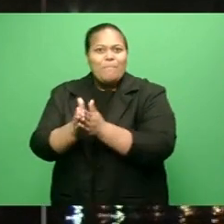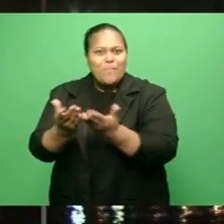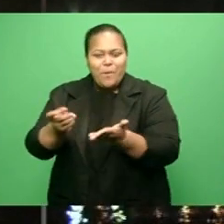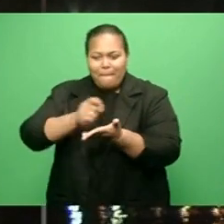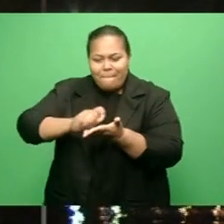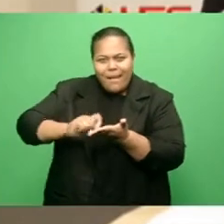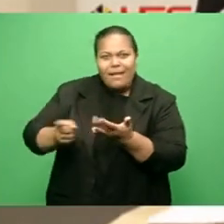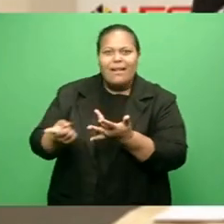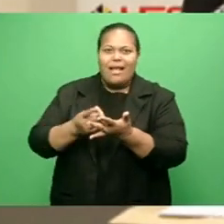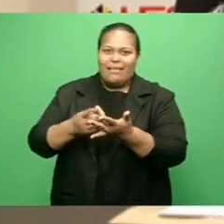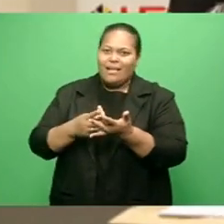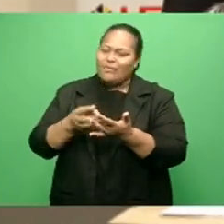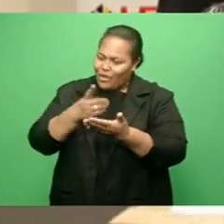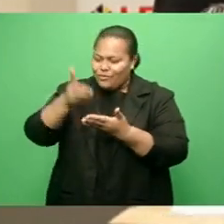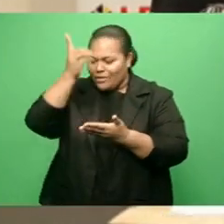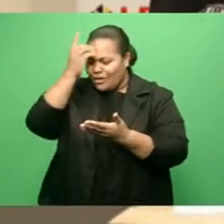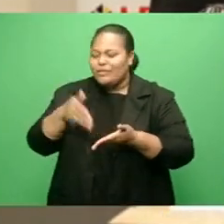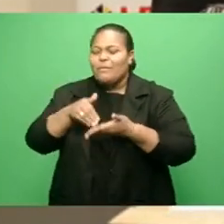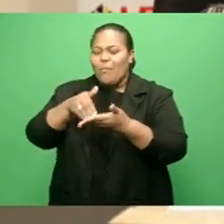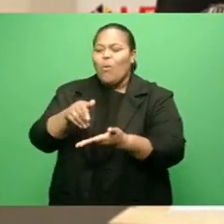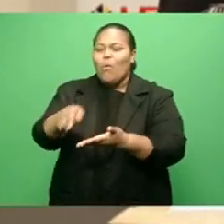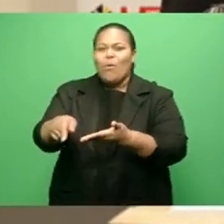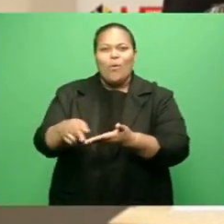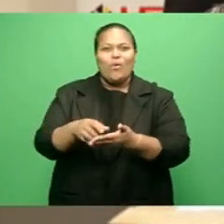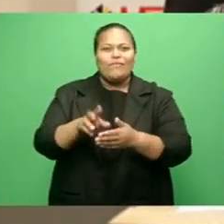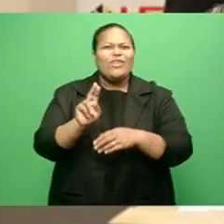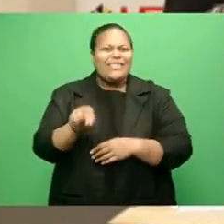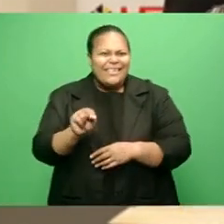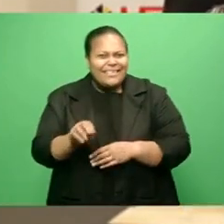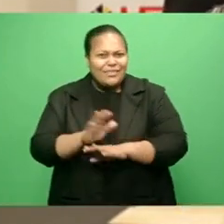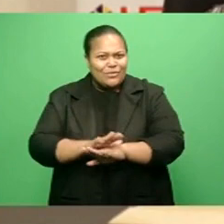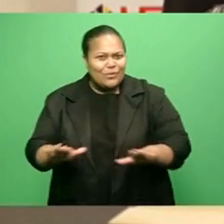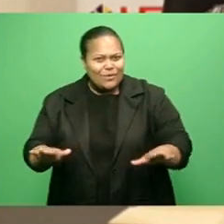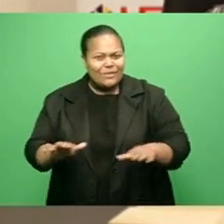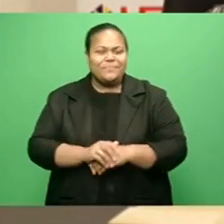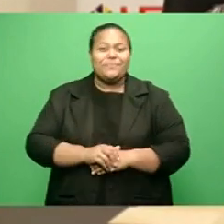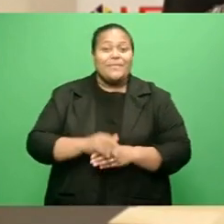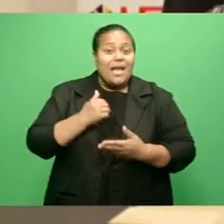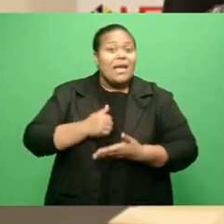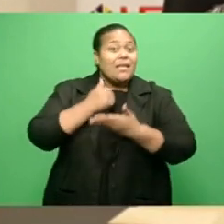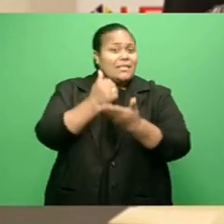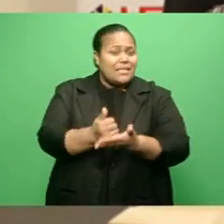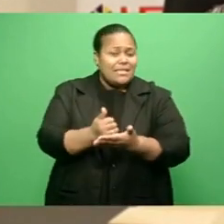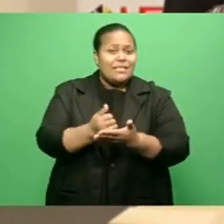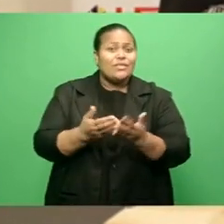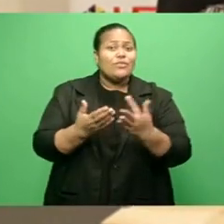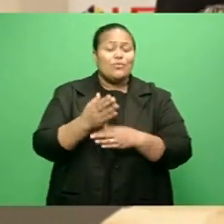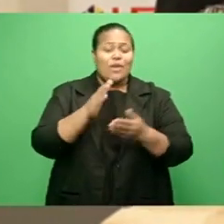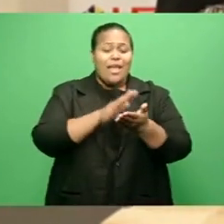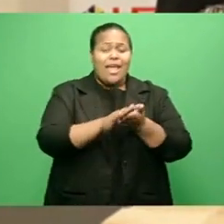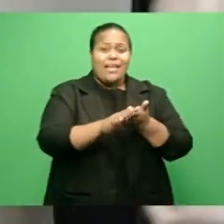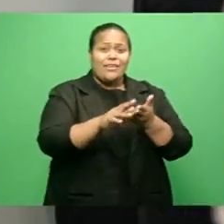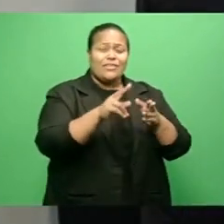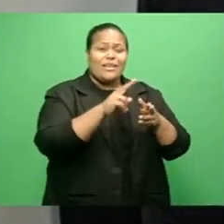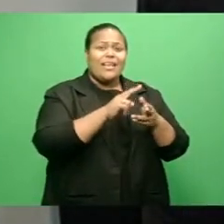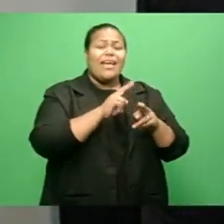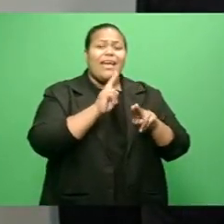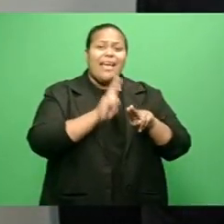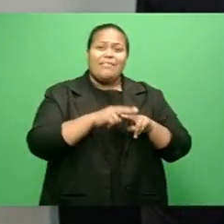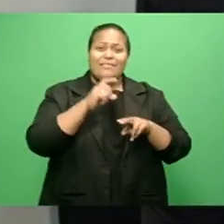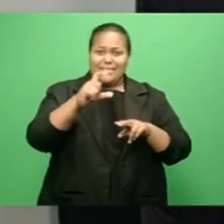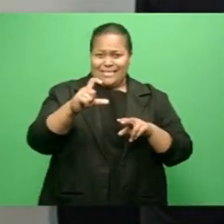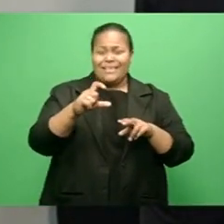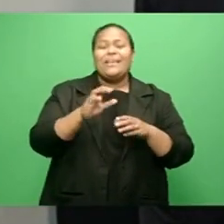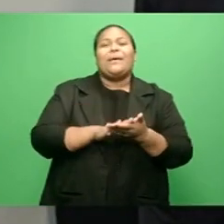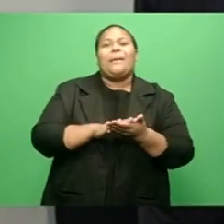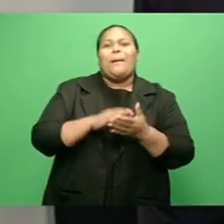Children. Vens Fiji National Coordinator Priya Lata says the assistance was donated by HFC Bank through a stationery drive